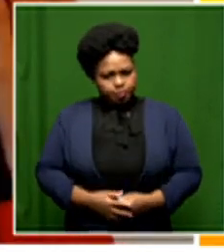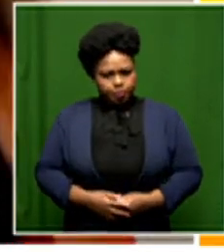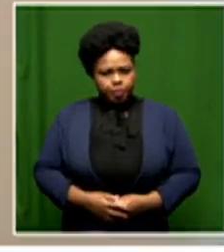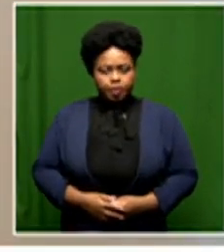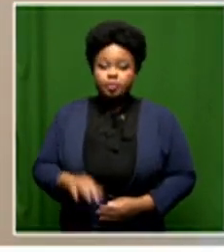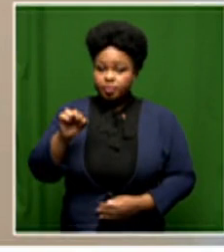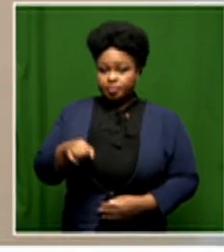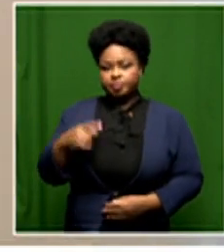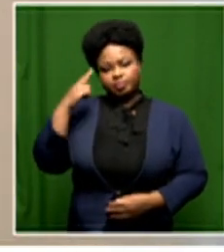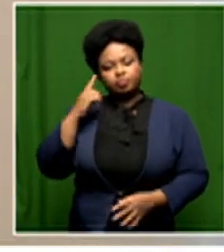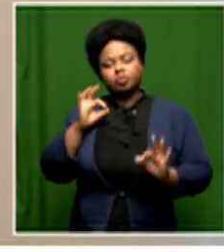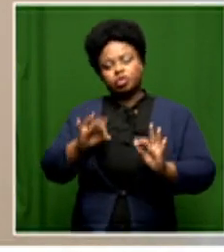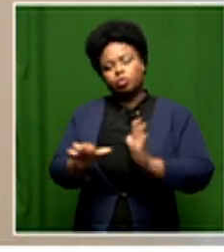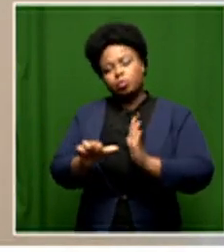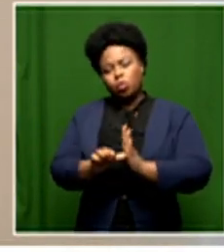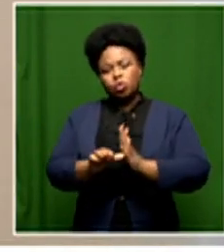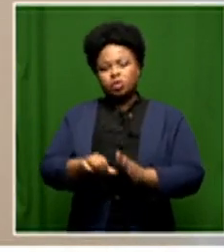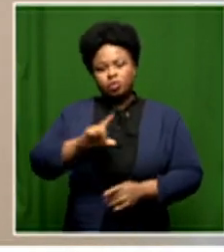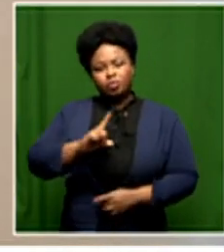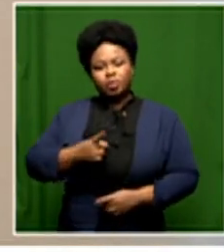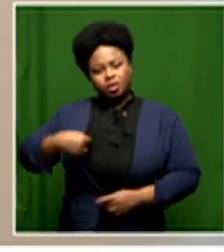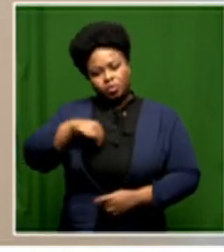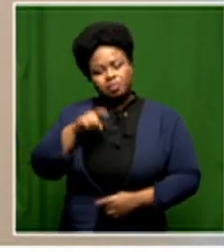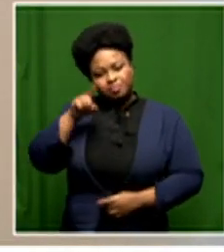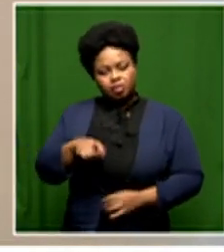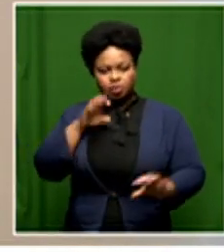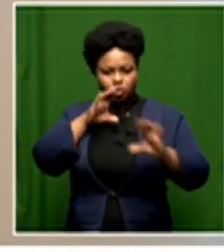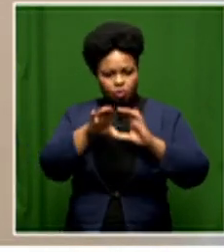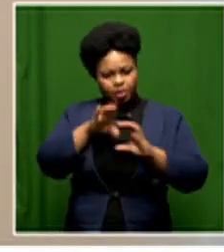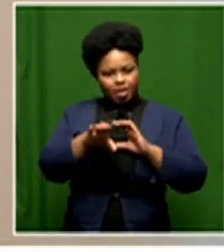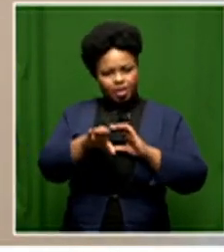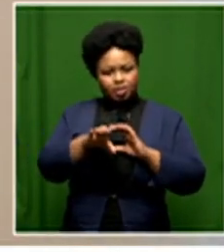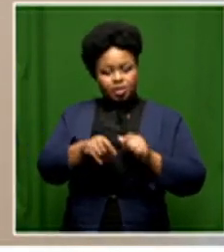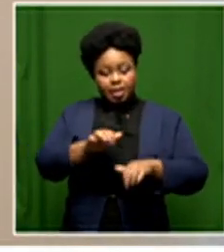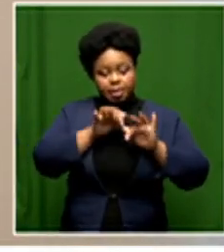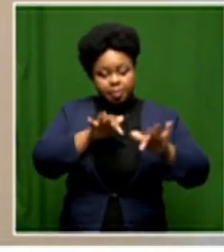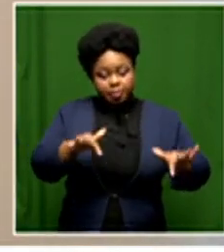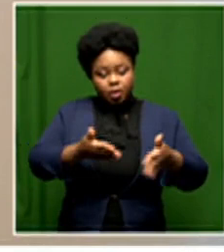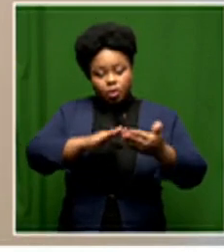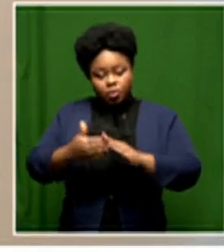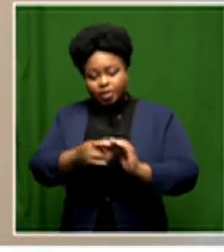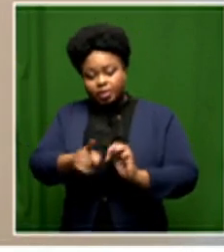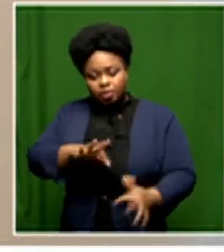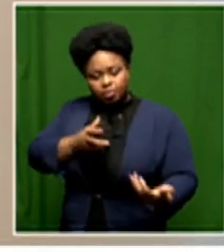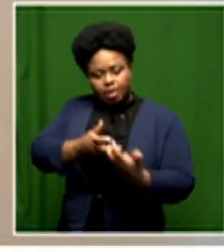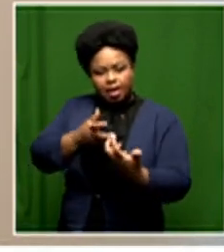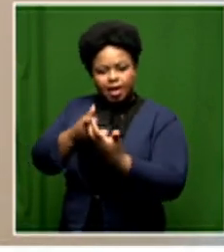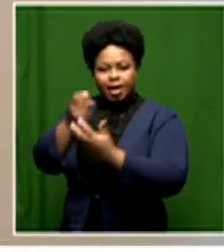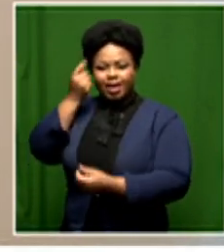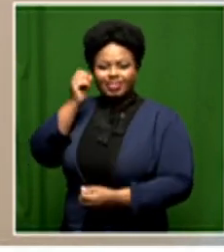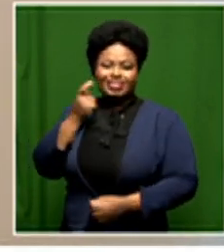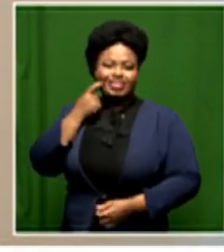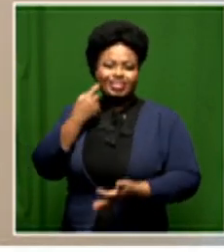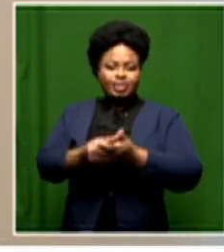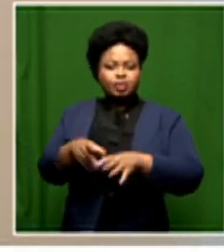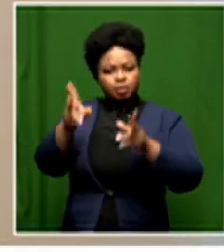I think this is absolutely crucial, that we need to be communicating in all of our languages. But I